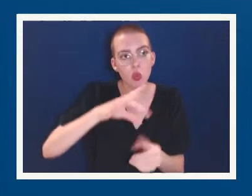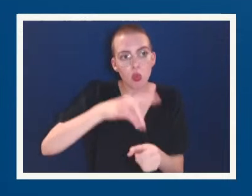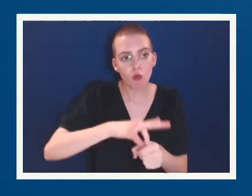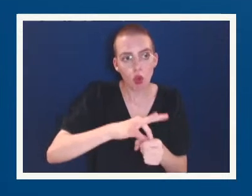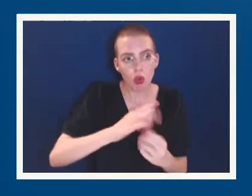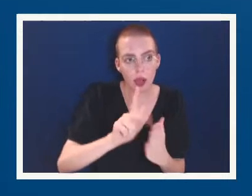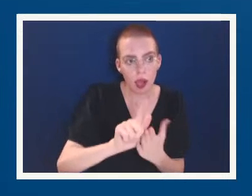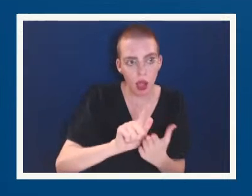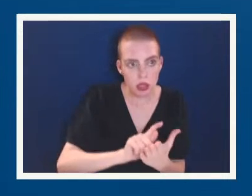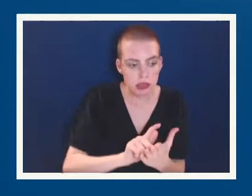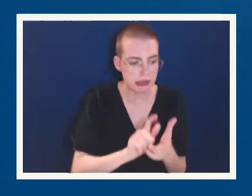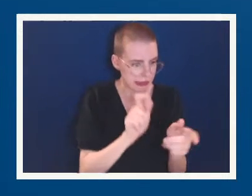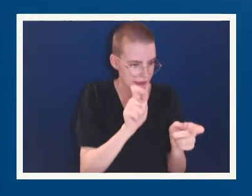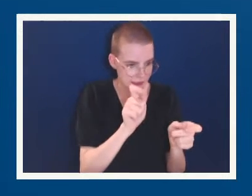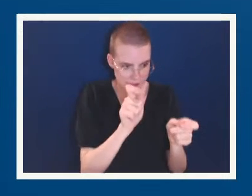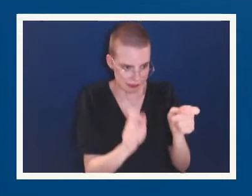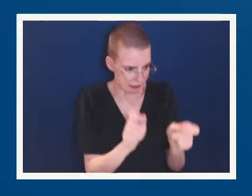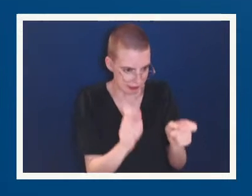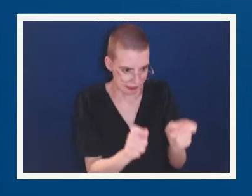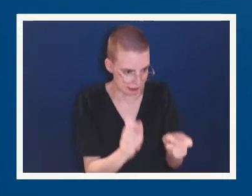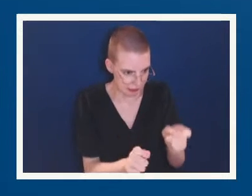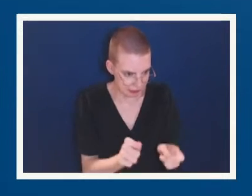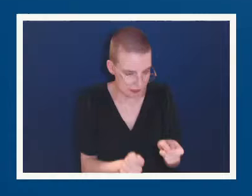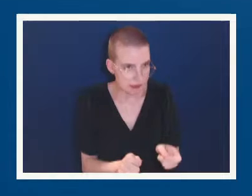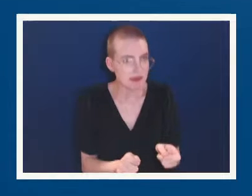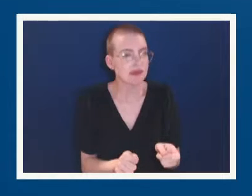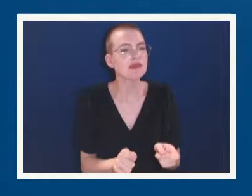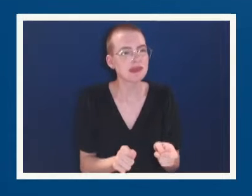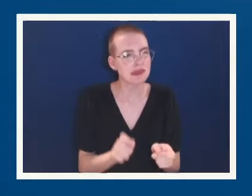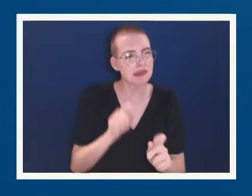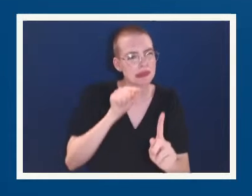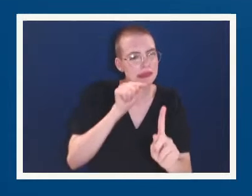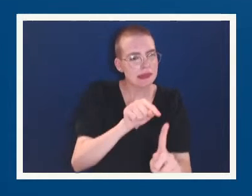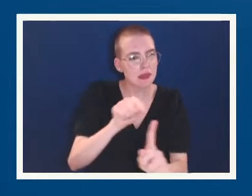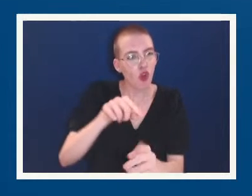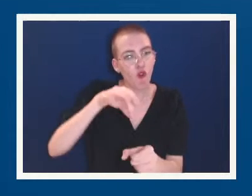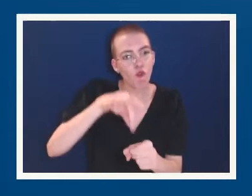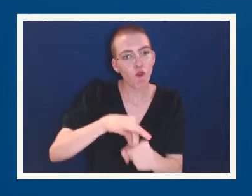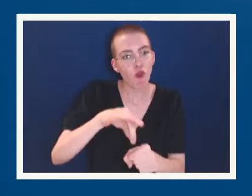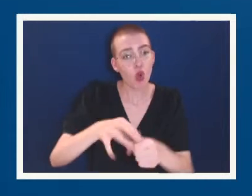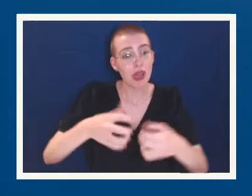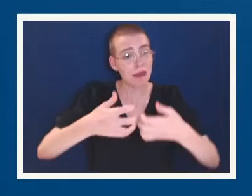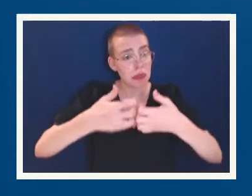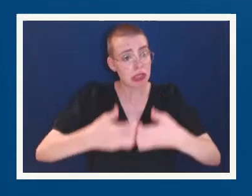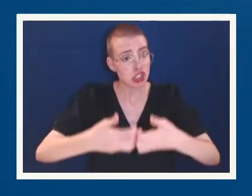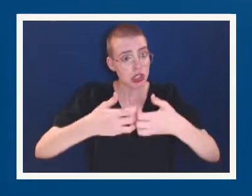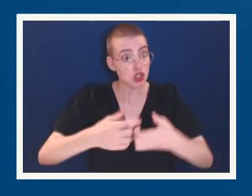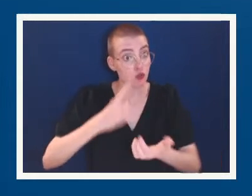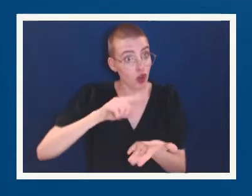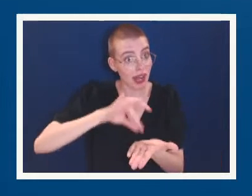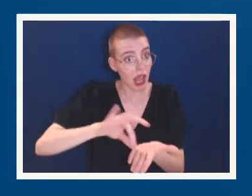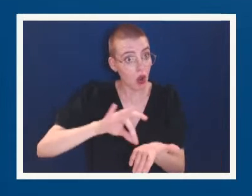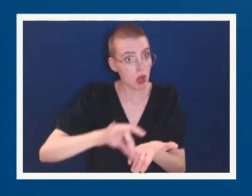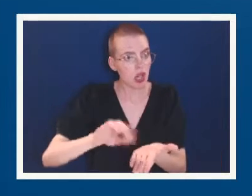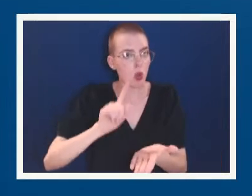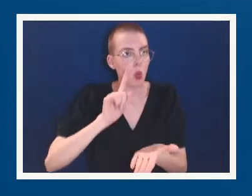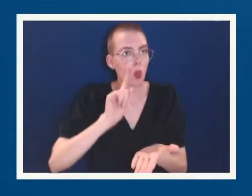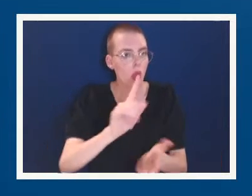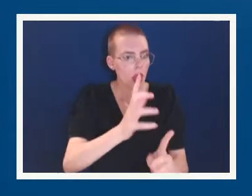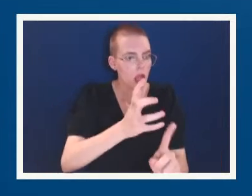he plans to decertify certain voting machines in this Commonwealth so he gets to pick the